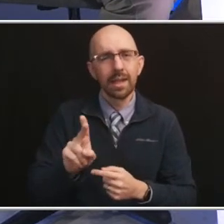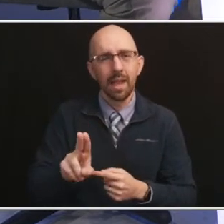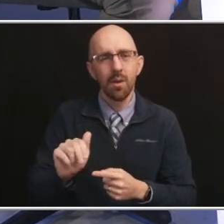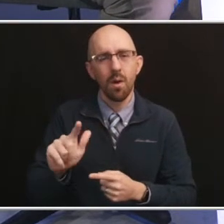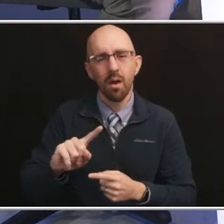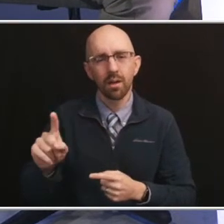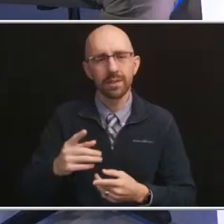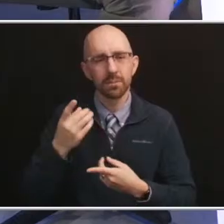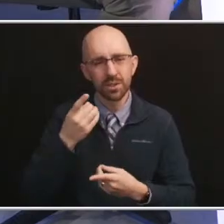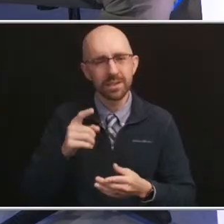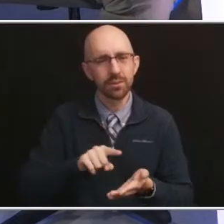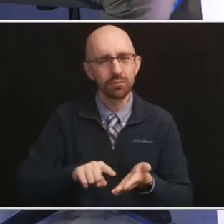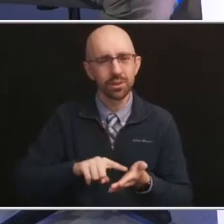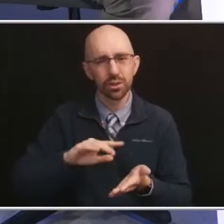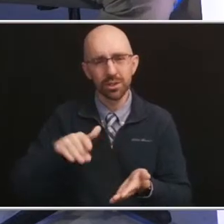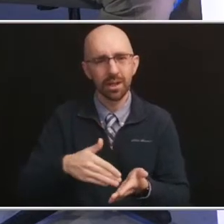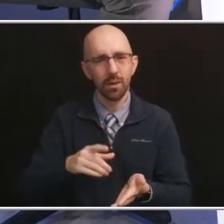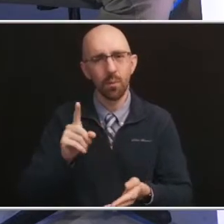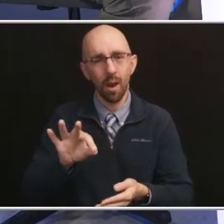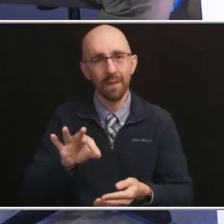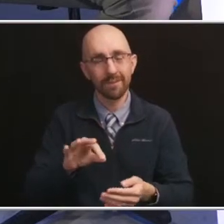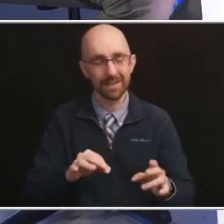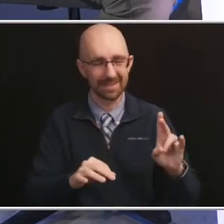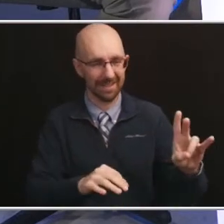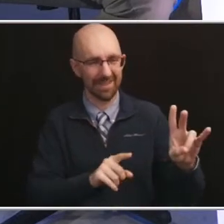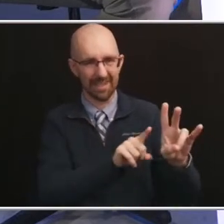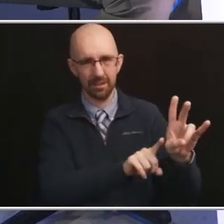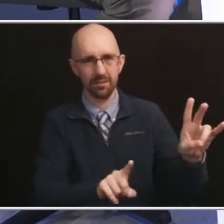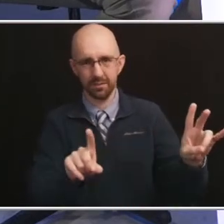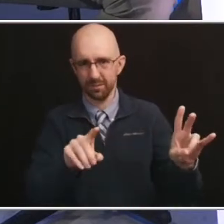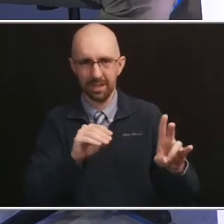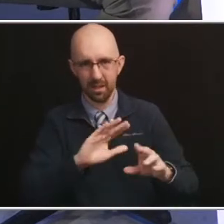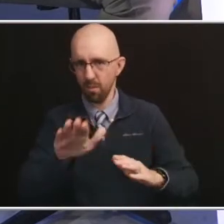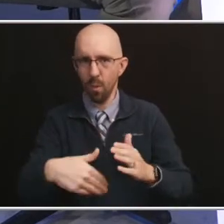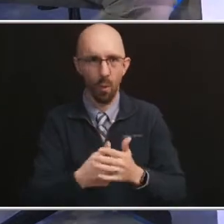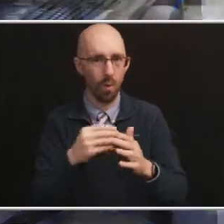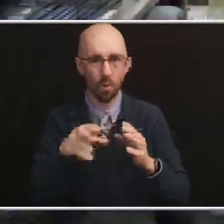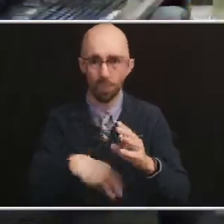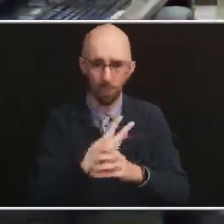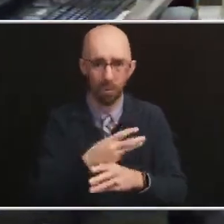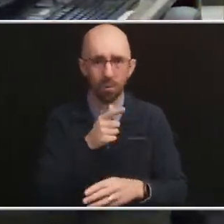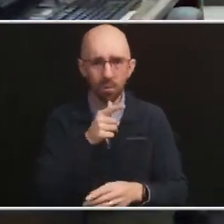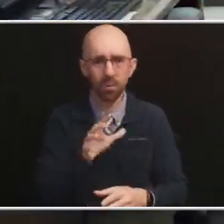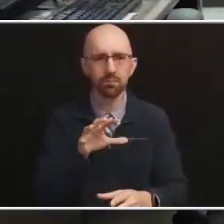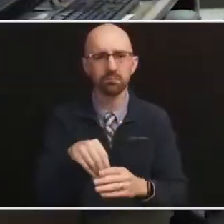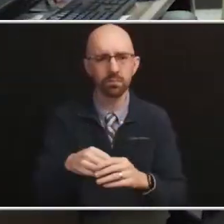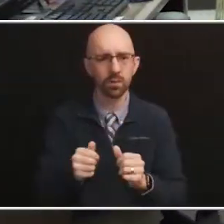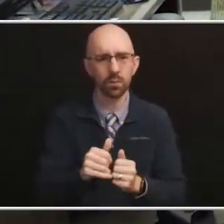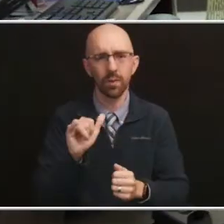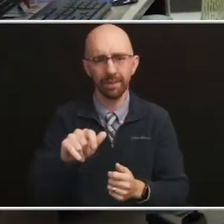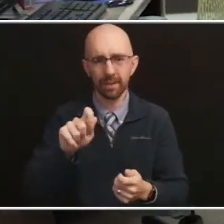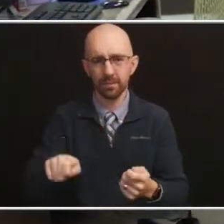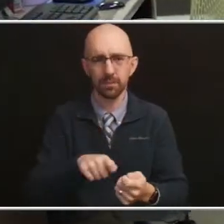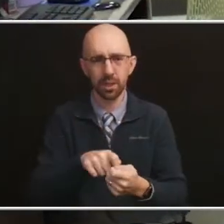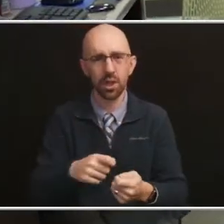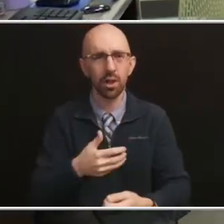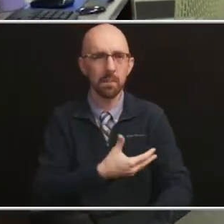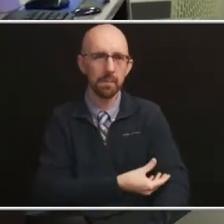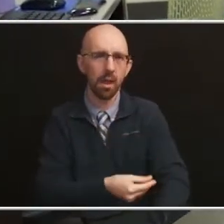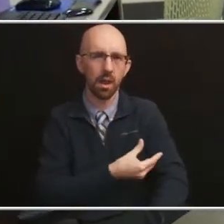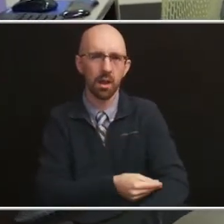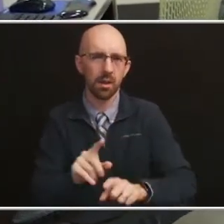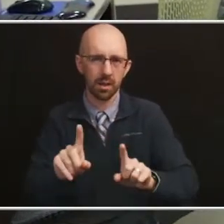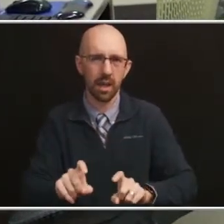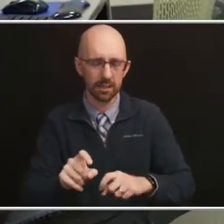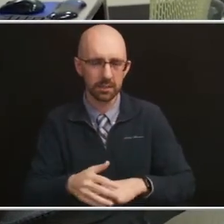Research Center, is one of only 7 institutions in the whole world taking part in this particular blood test. This test